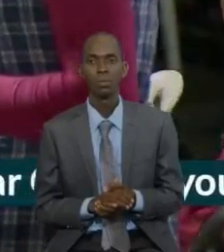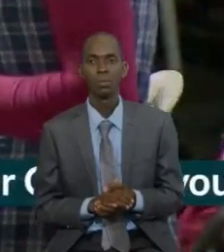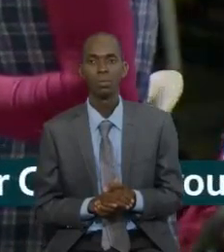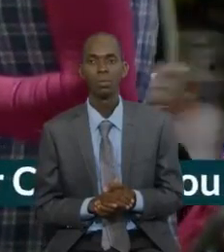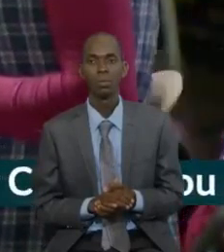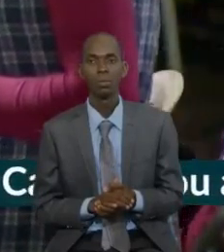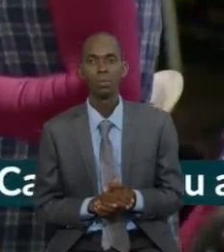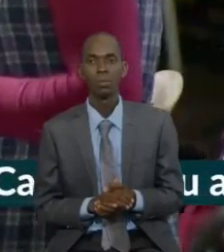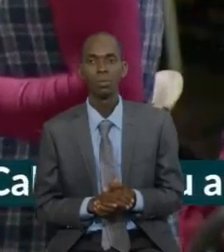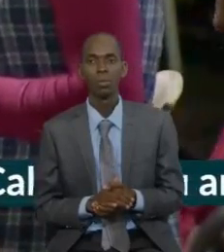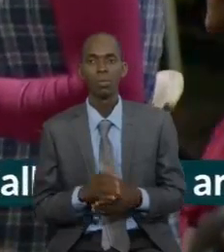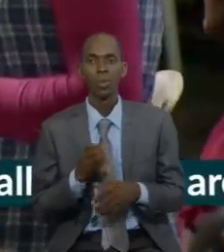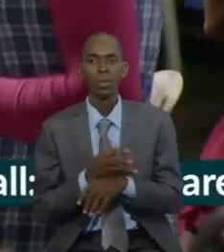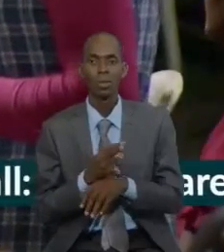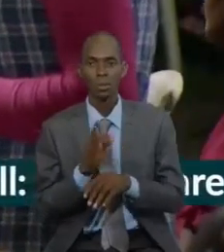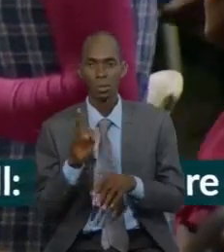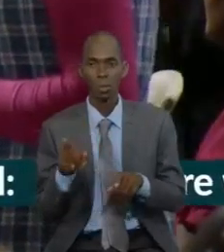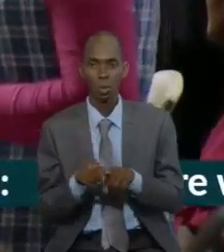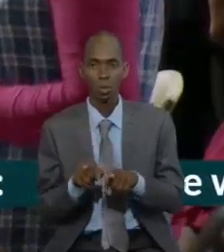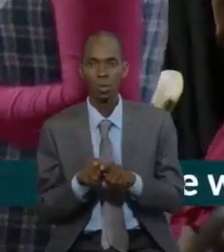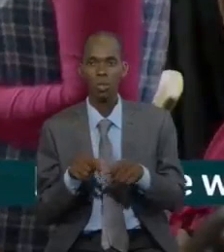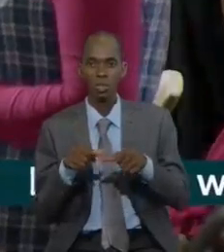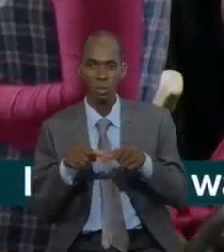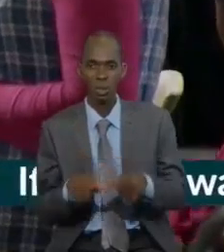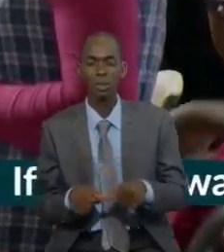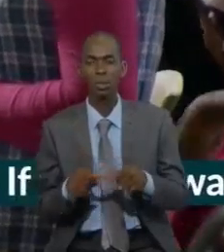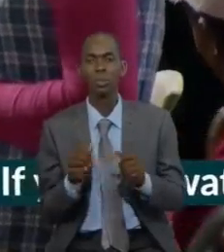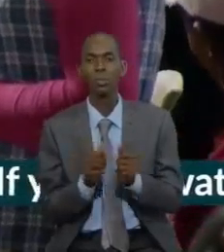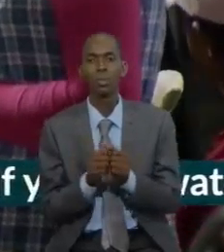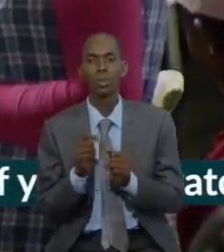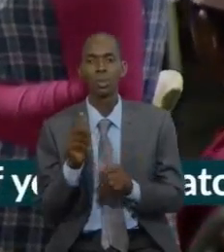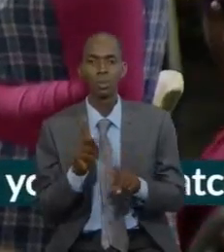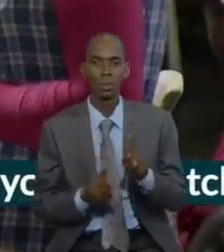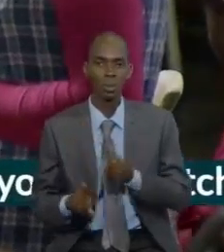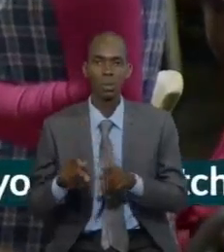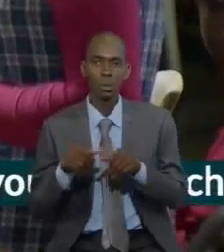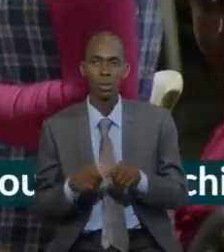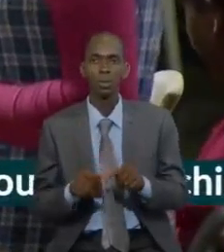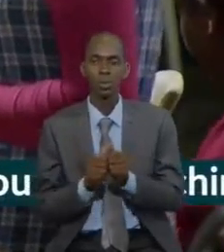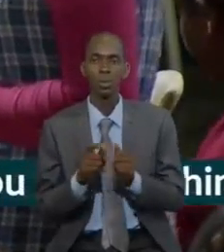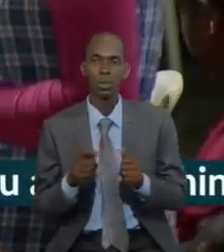Counselors too should remain where they are with the new converts.